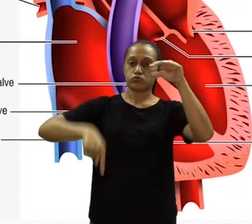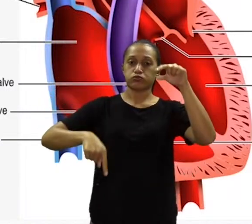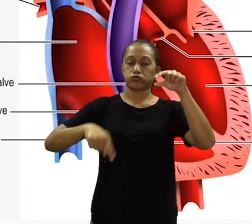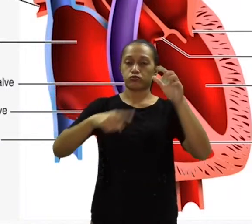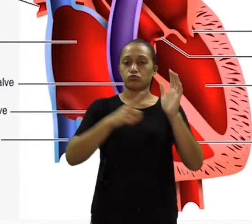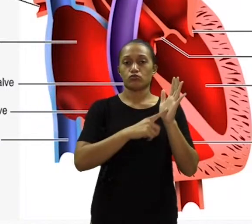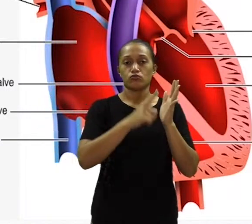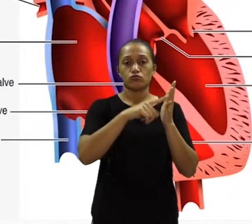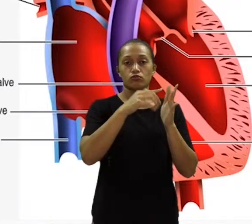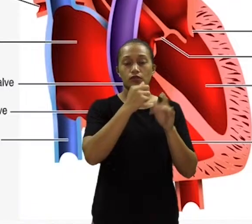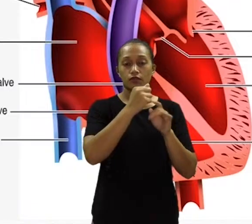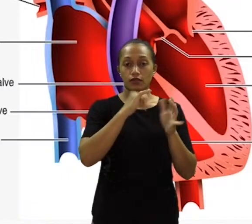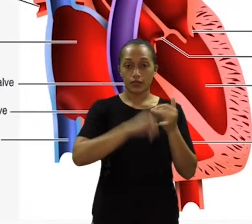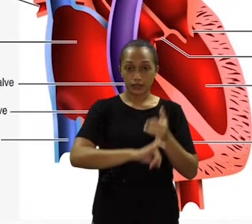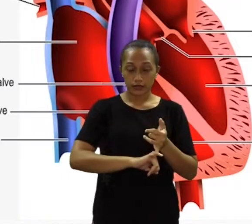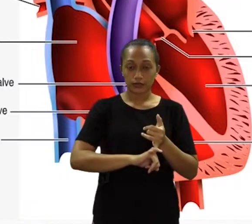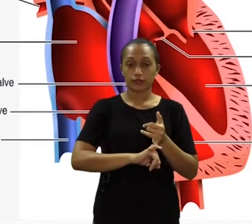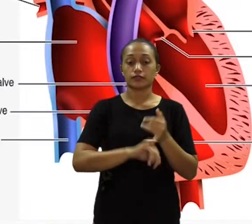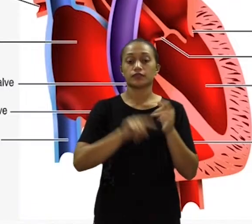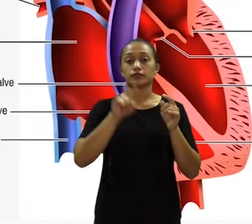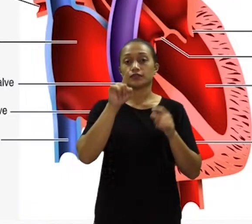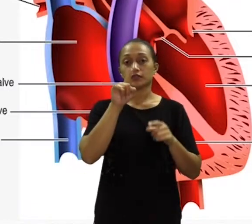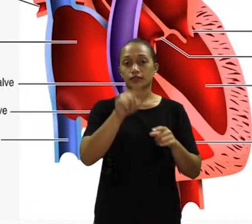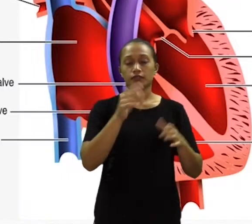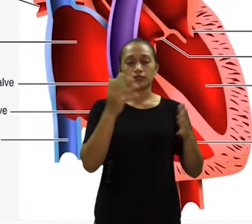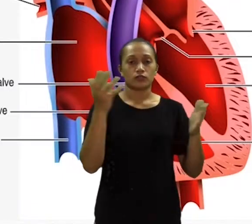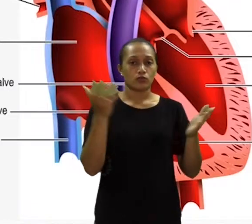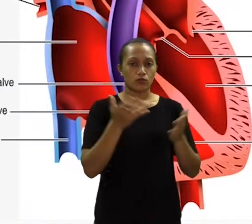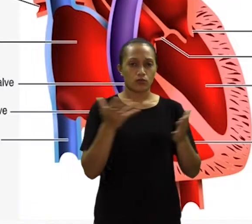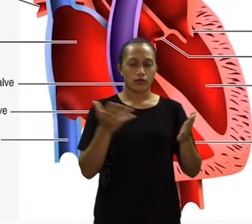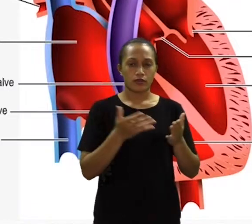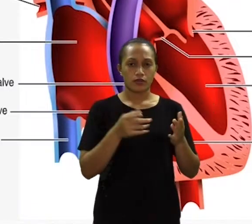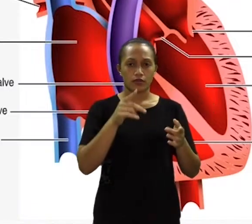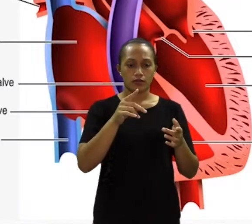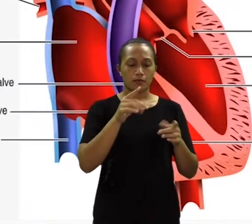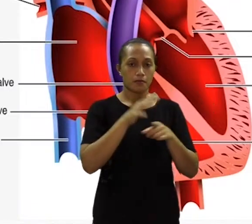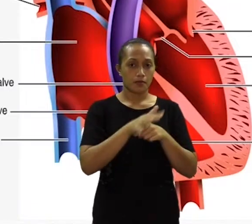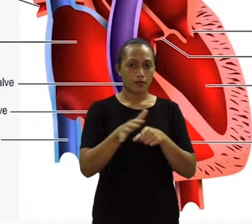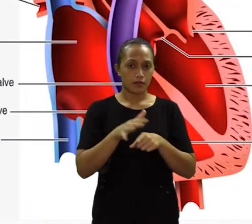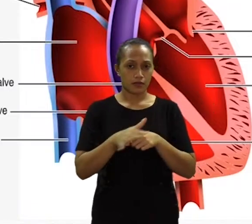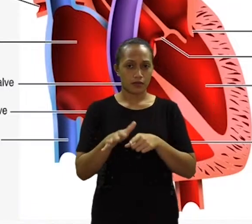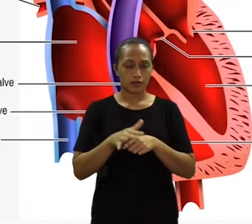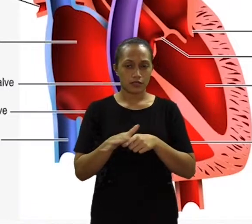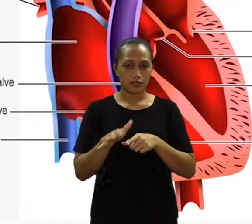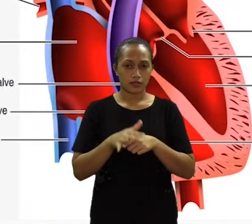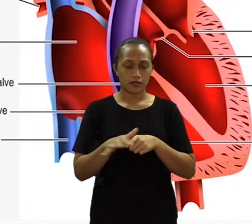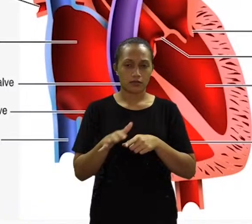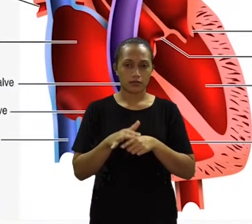and that is where the blood